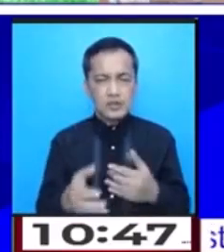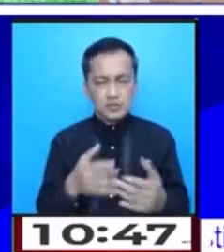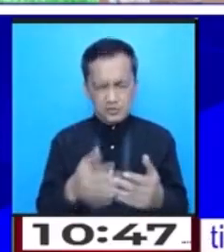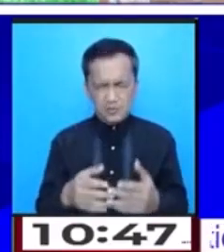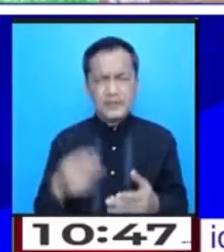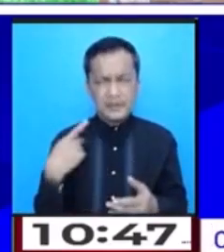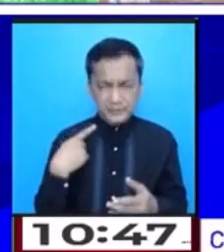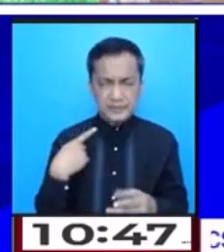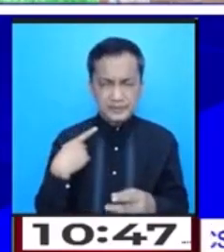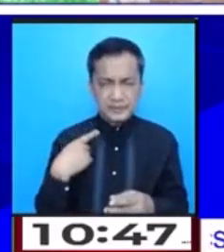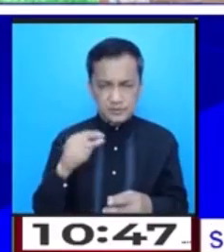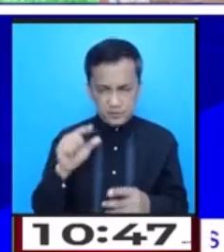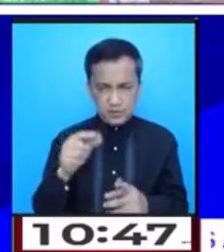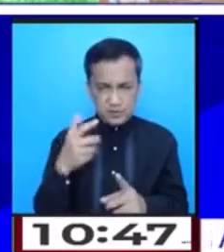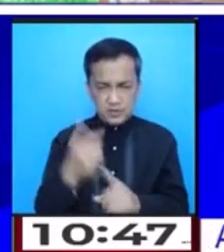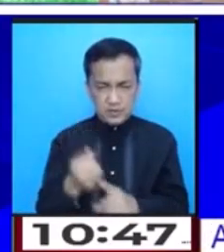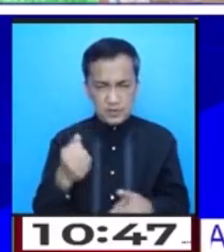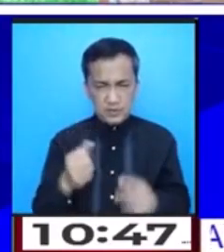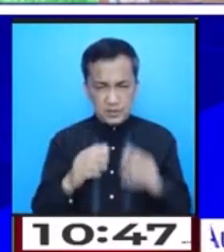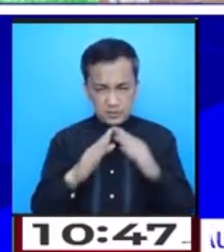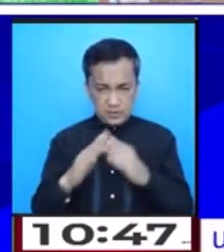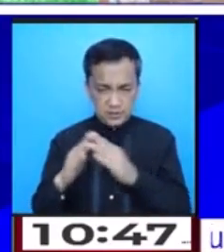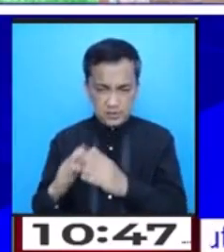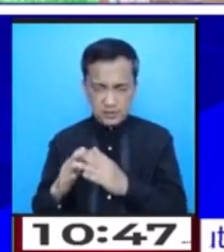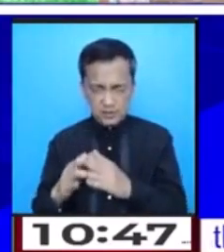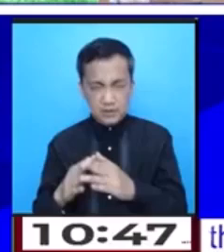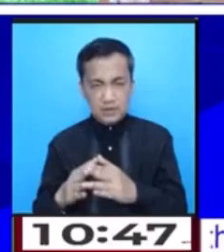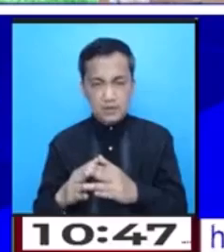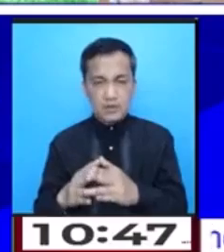on households, because a large majority, you still have